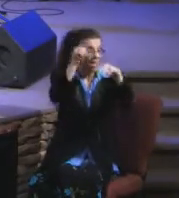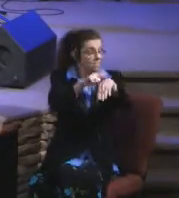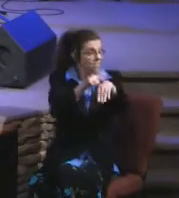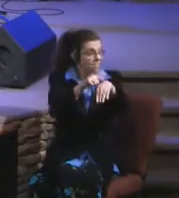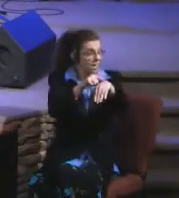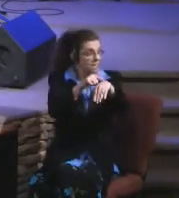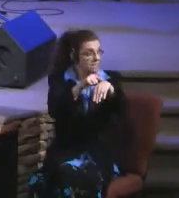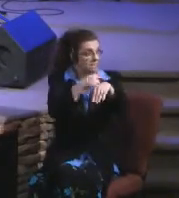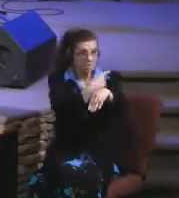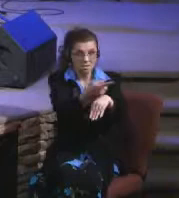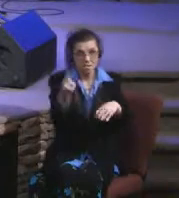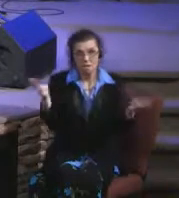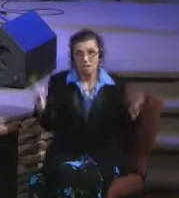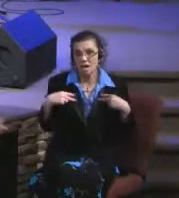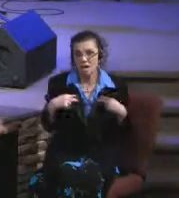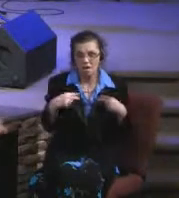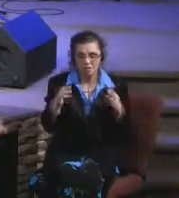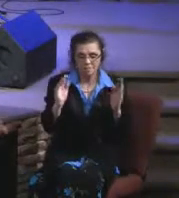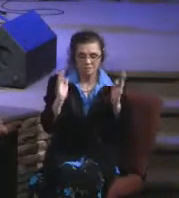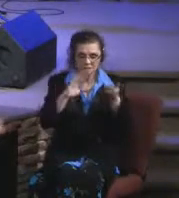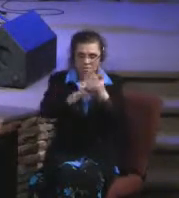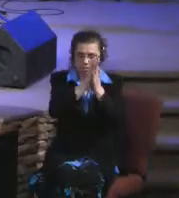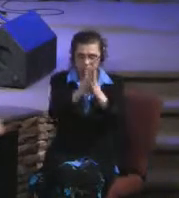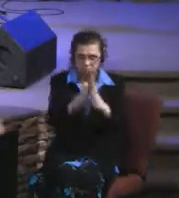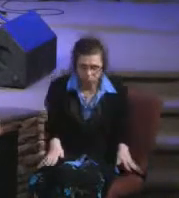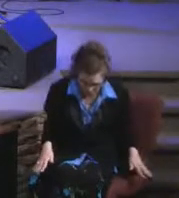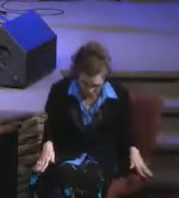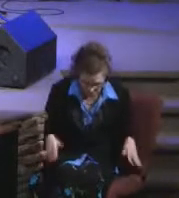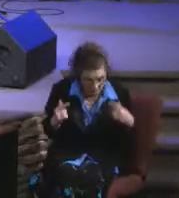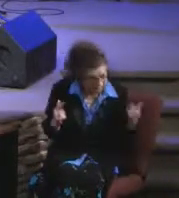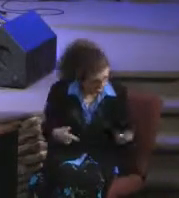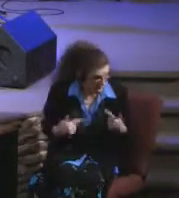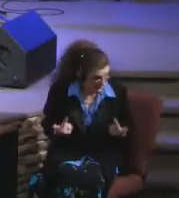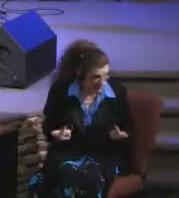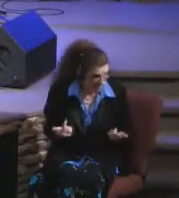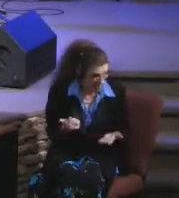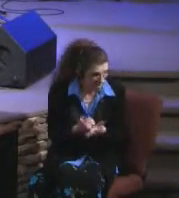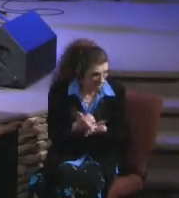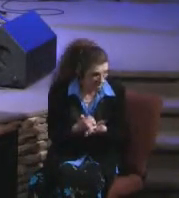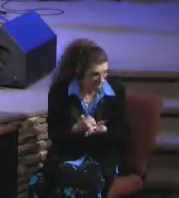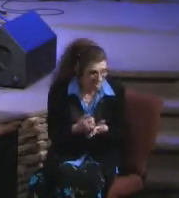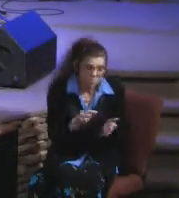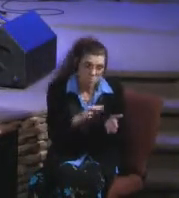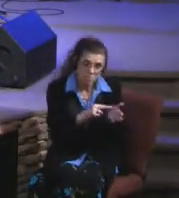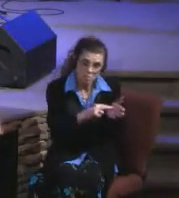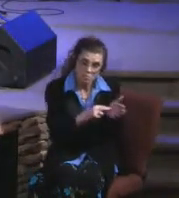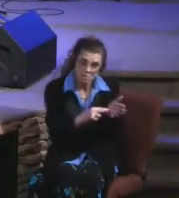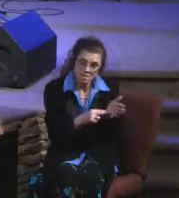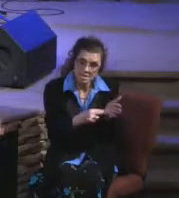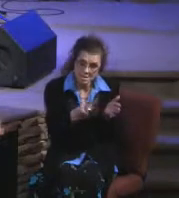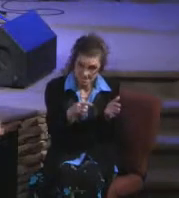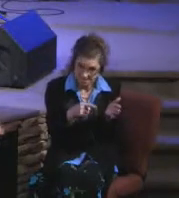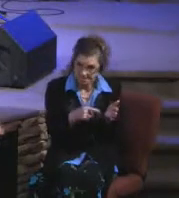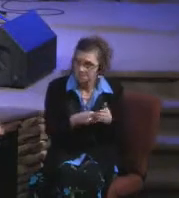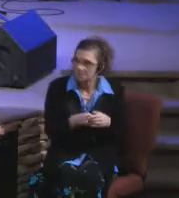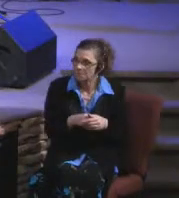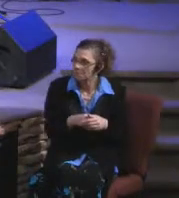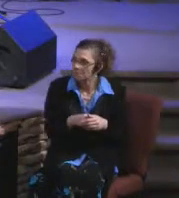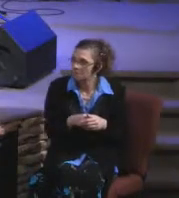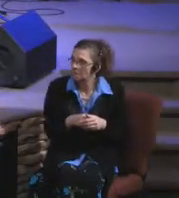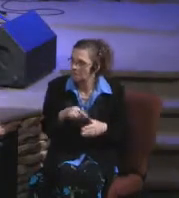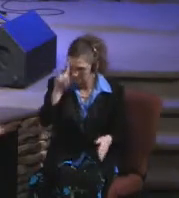when we have great defeats in our life. Amen? And so I want to read this passage of Scripture to you.